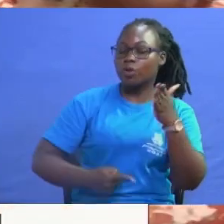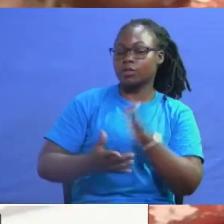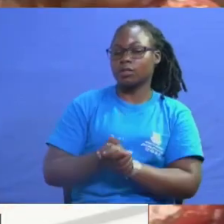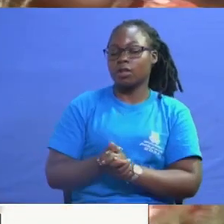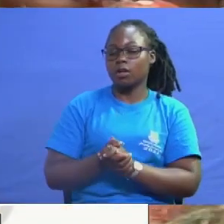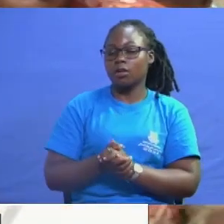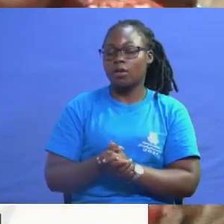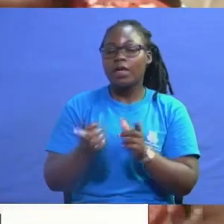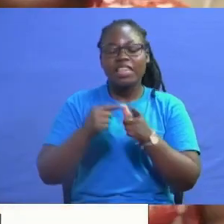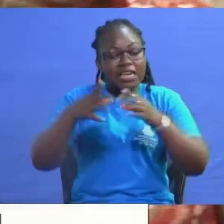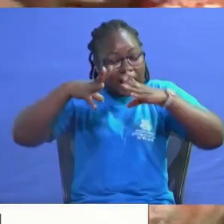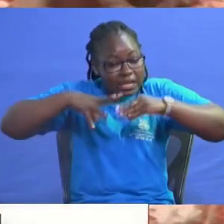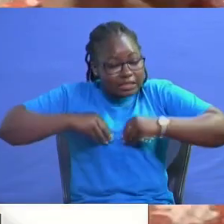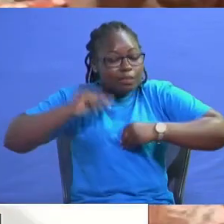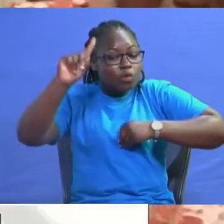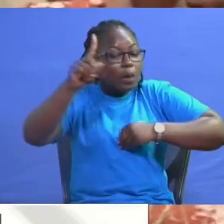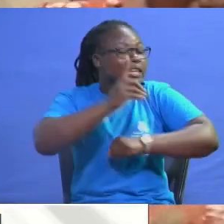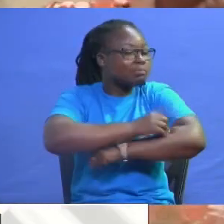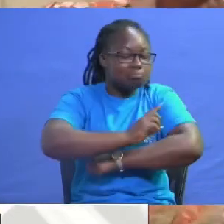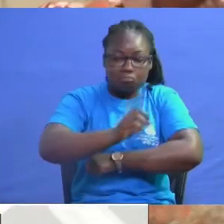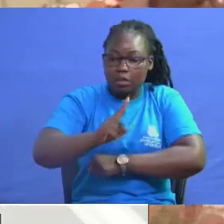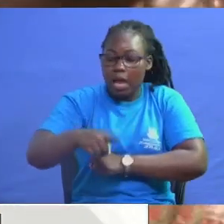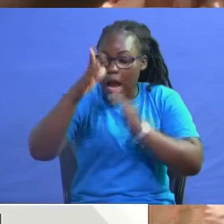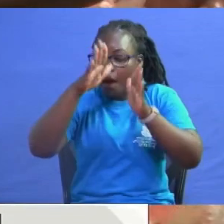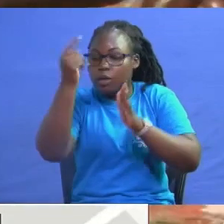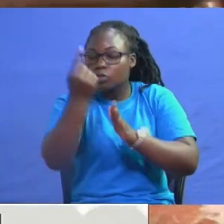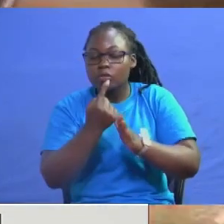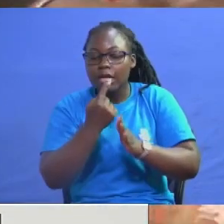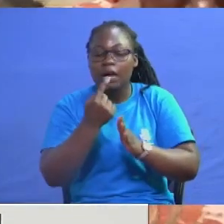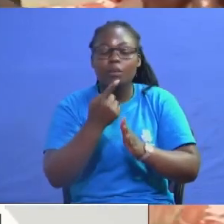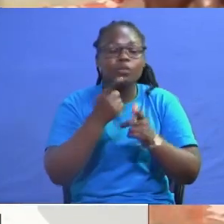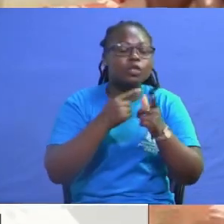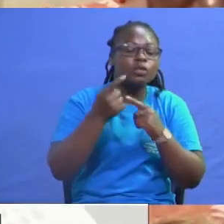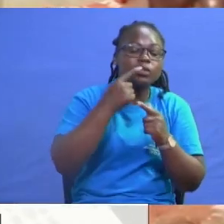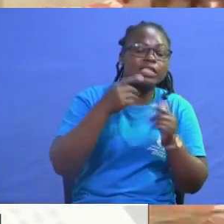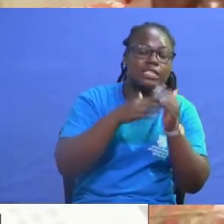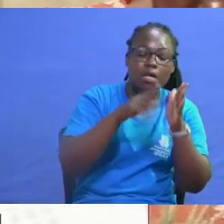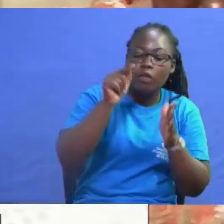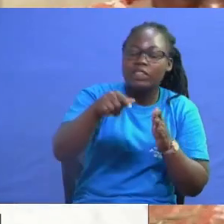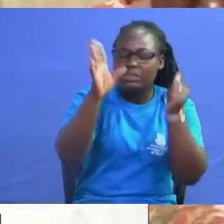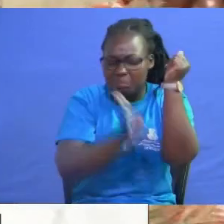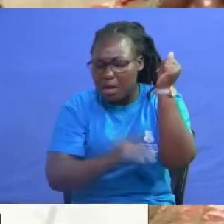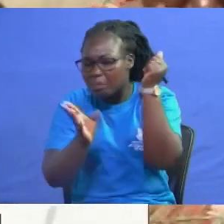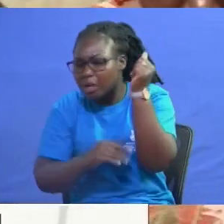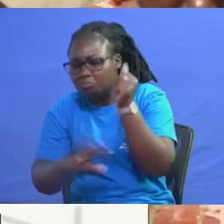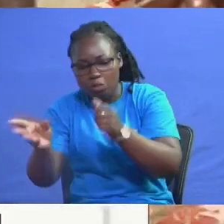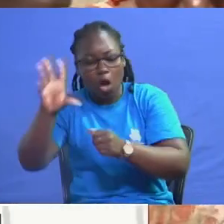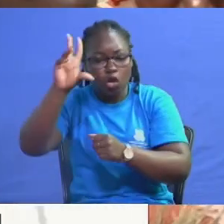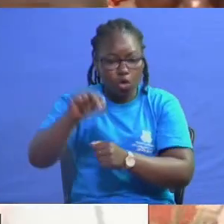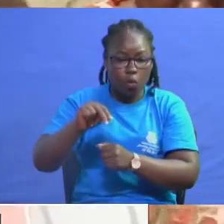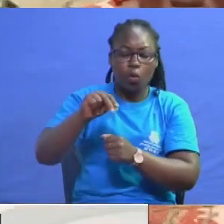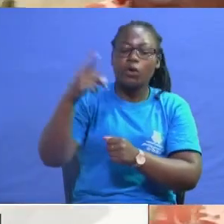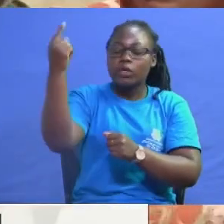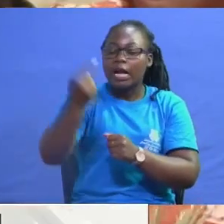Na msiwahi itikia hata siku moja. Mtu akuja amwambie huyu kiongozi ni mbaya, huyu ni mbaya, huyu ni mbaya, hapana. Mtu akuja